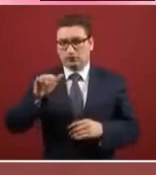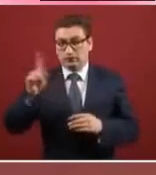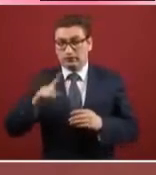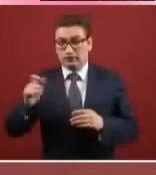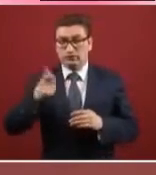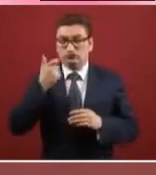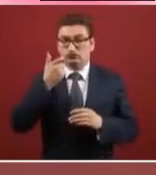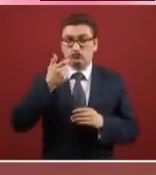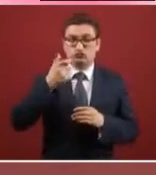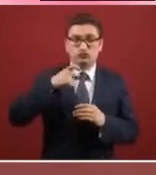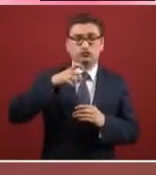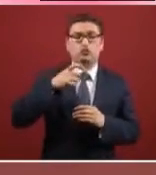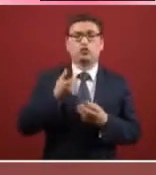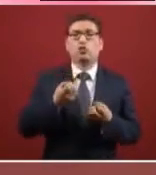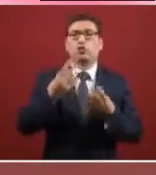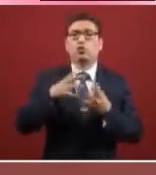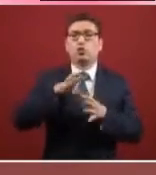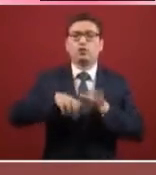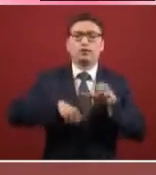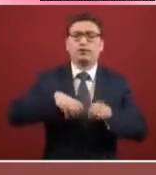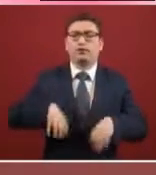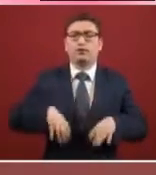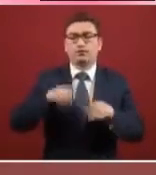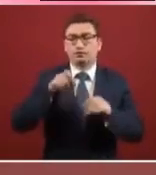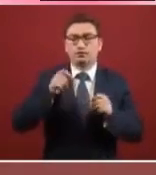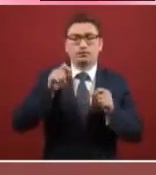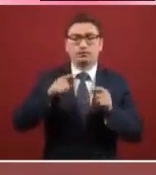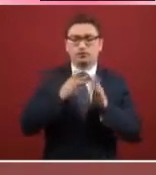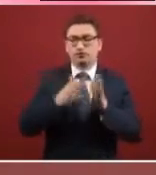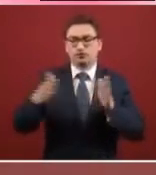system, which was another